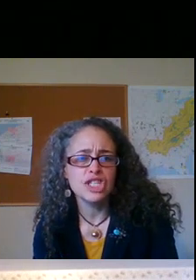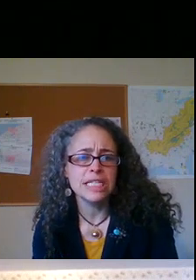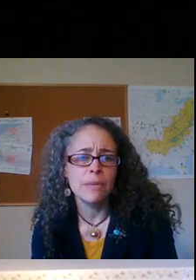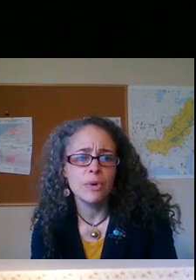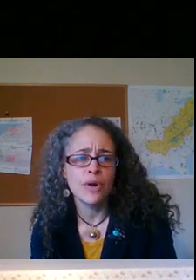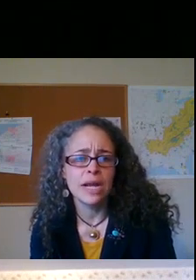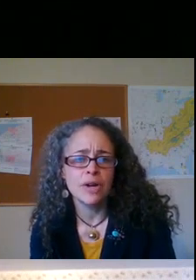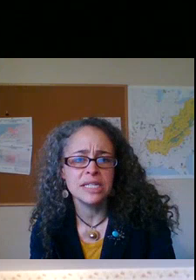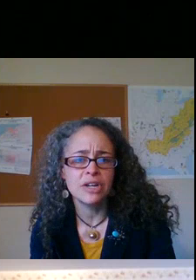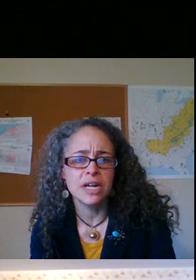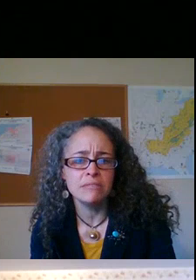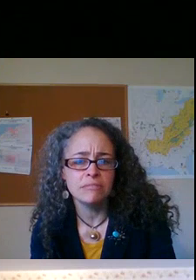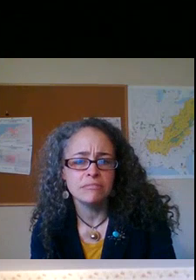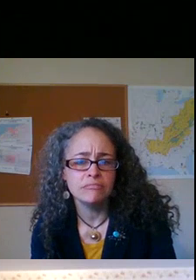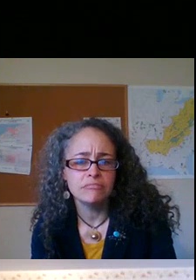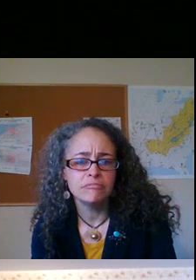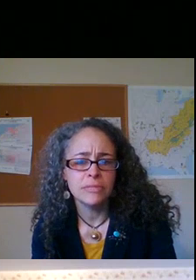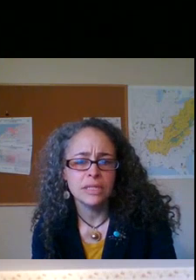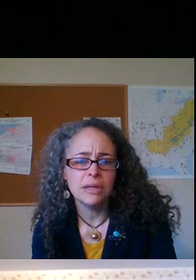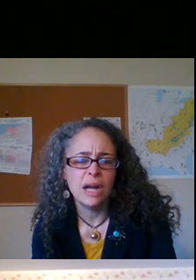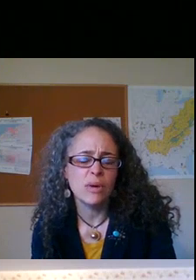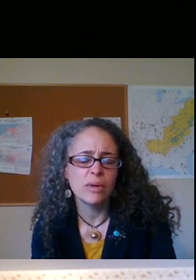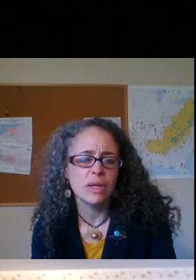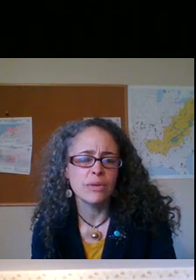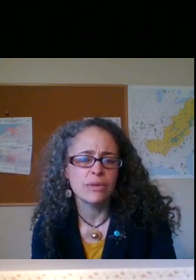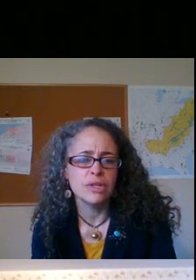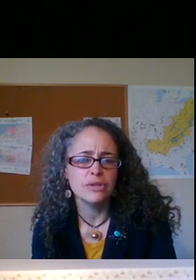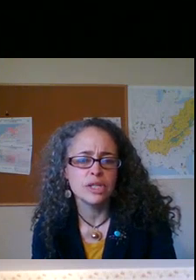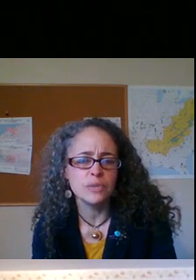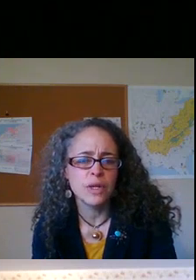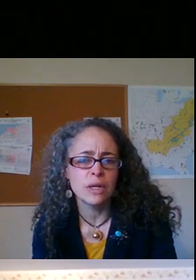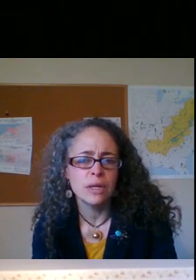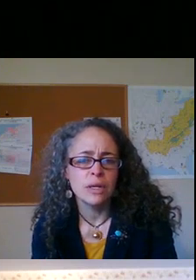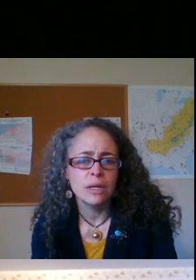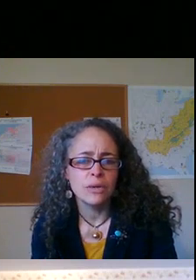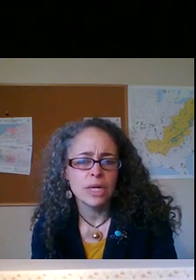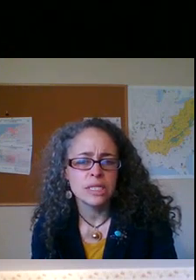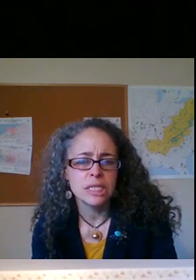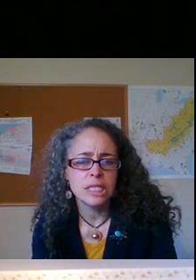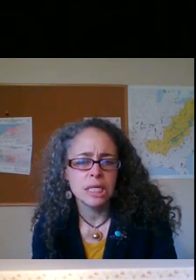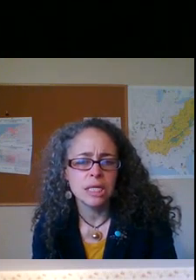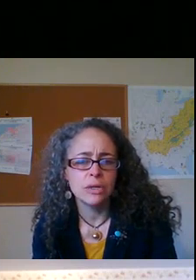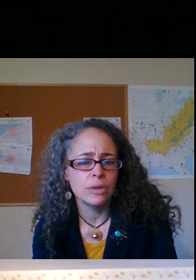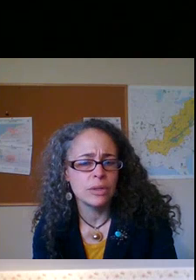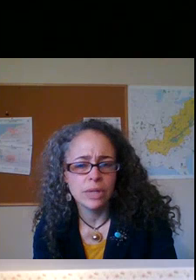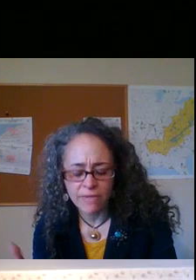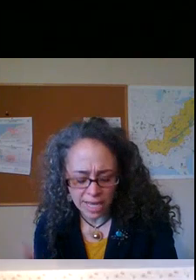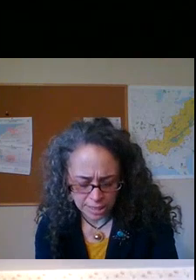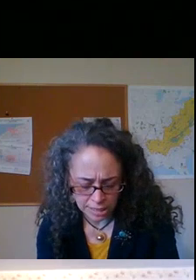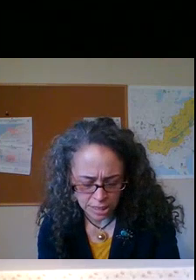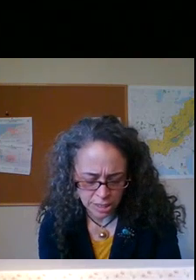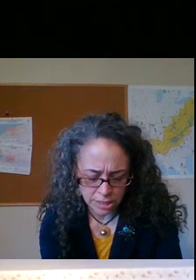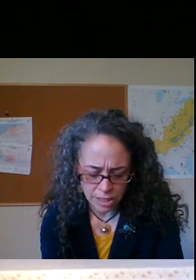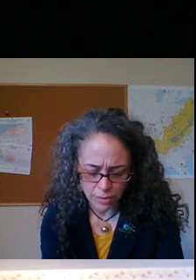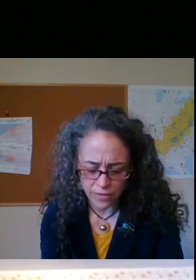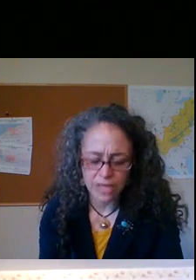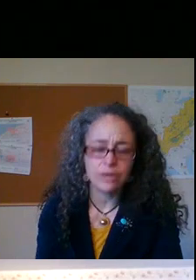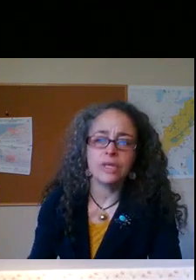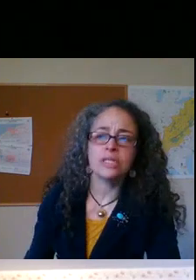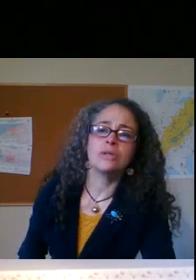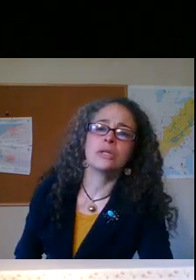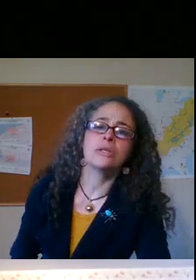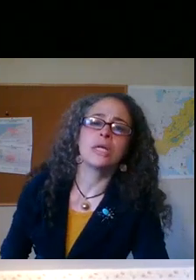Yeah, this is just the sample grading criteria. I won't really go through it too much, but you guys can see, you'll have access to this.